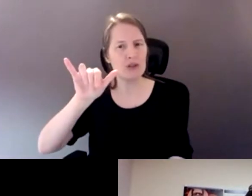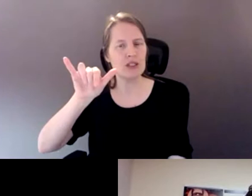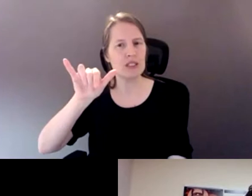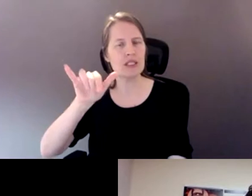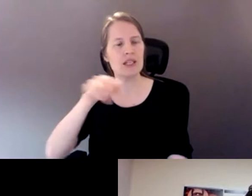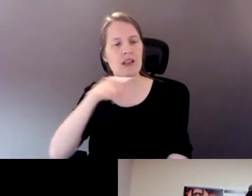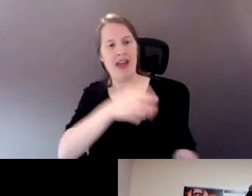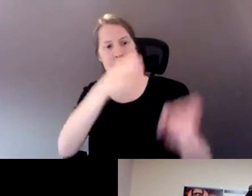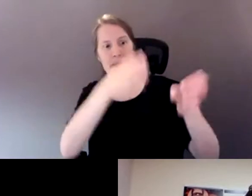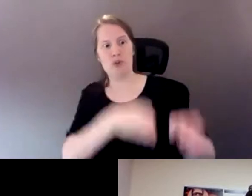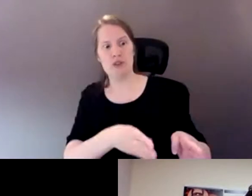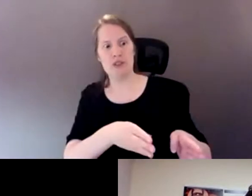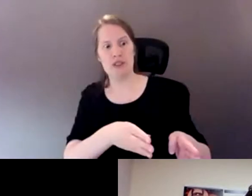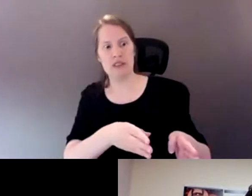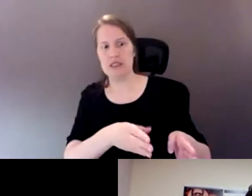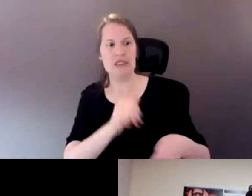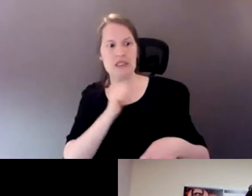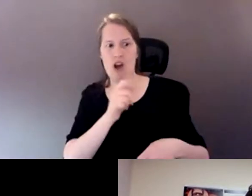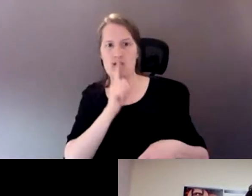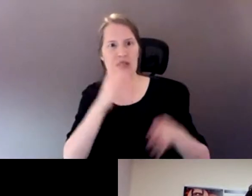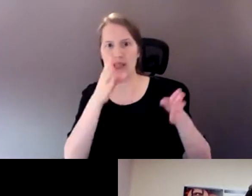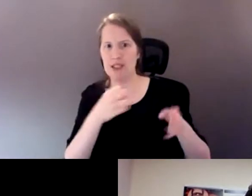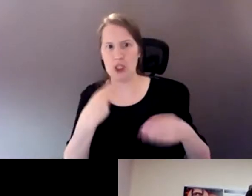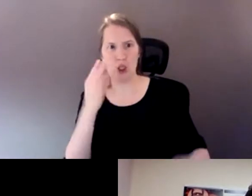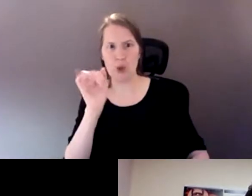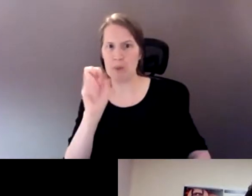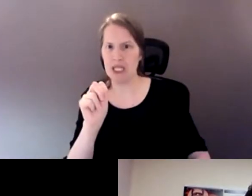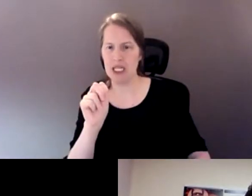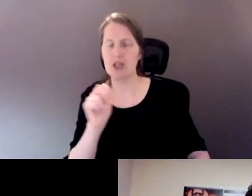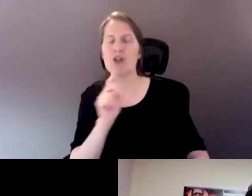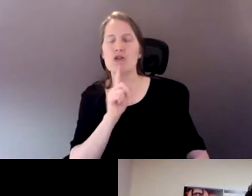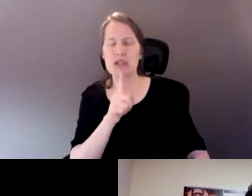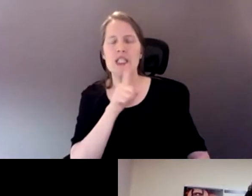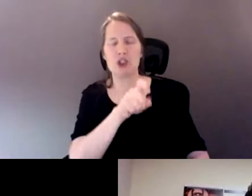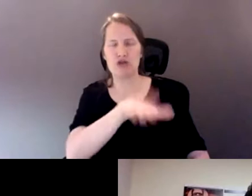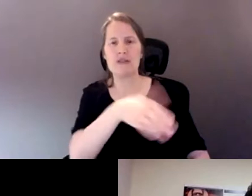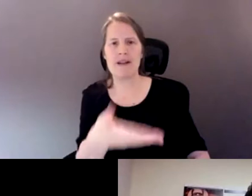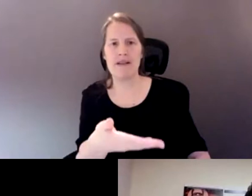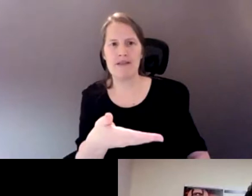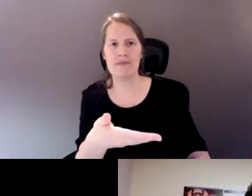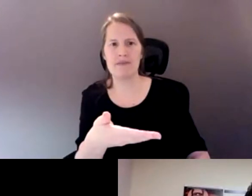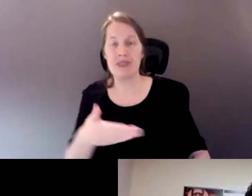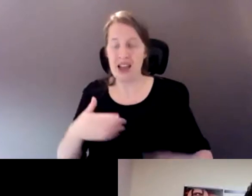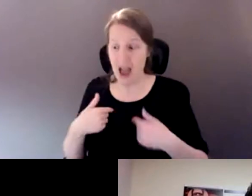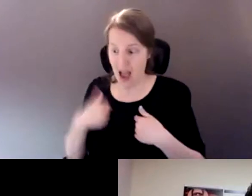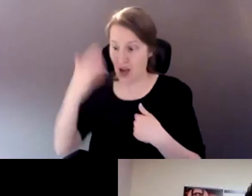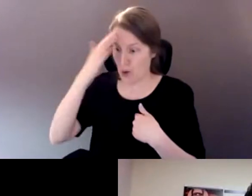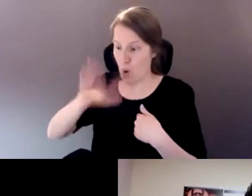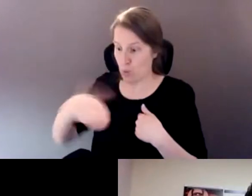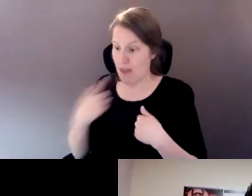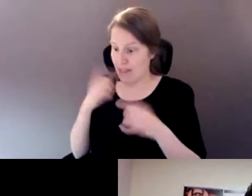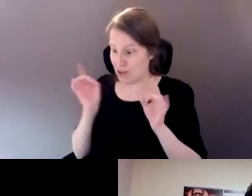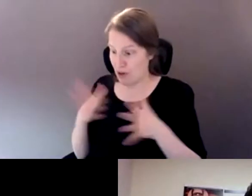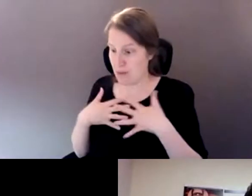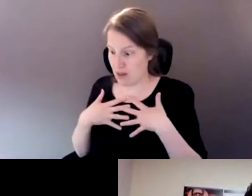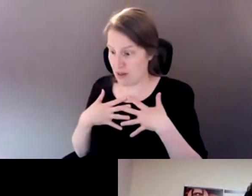really think that a class of people is deserving of a fate that you yourself know is horrible, whether